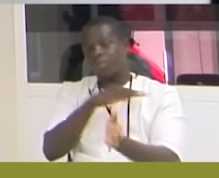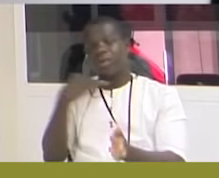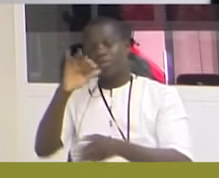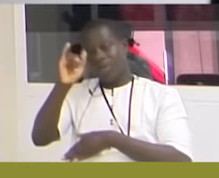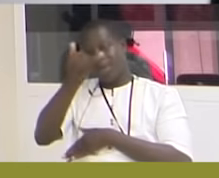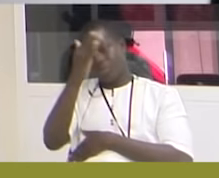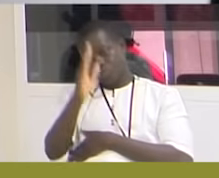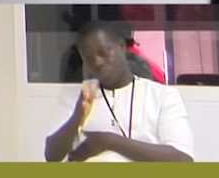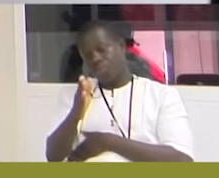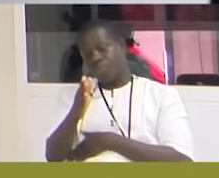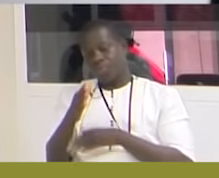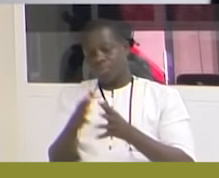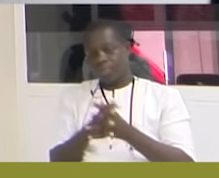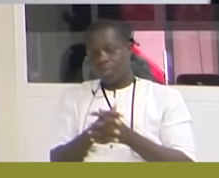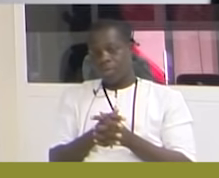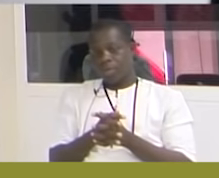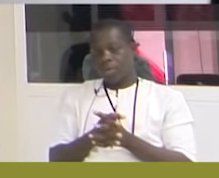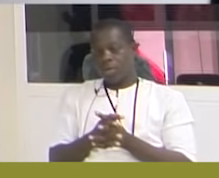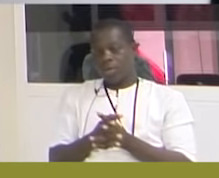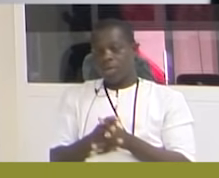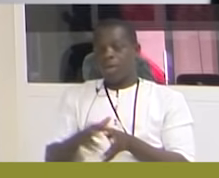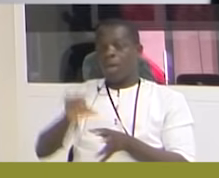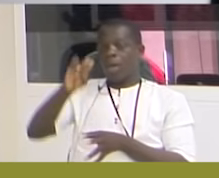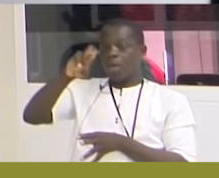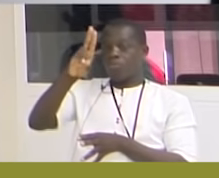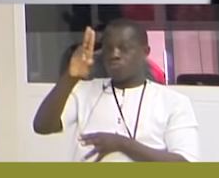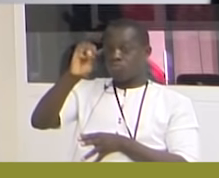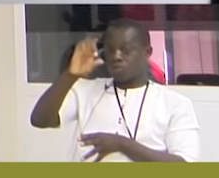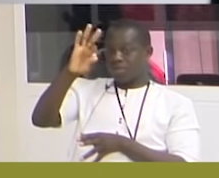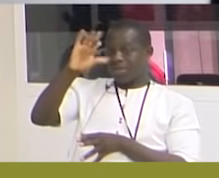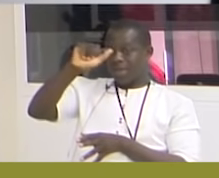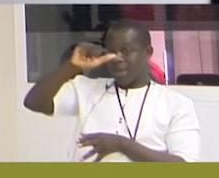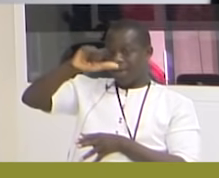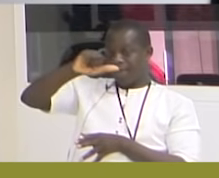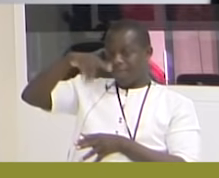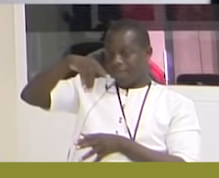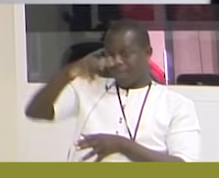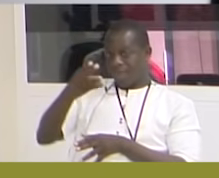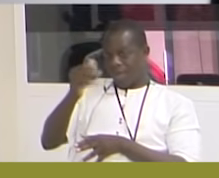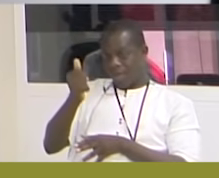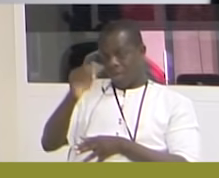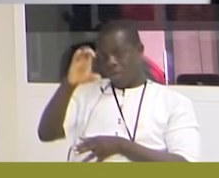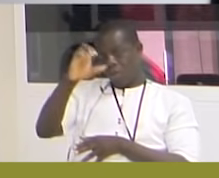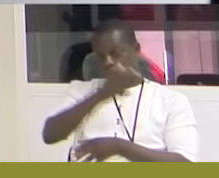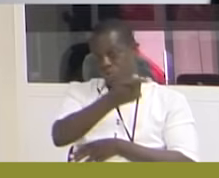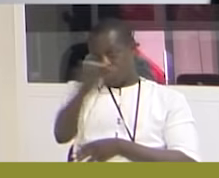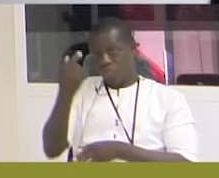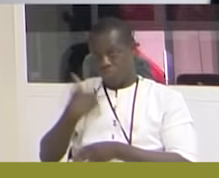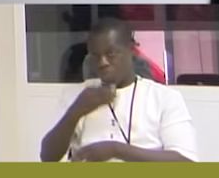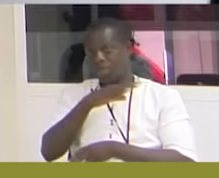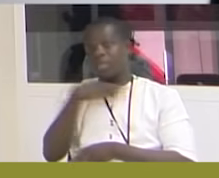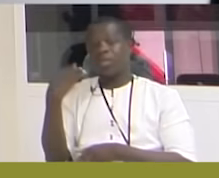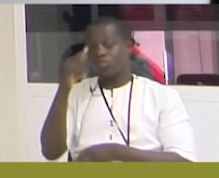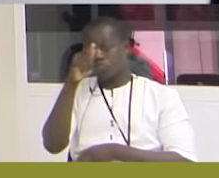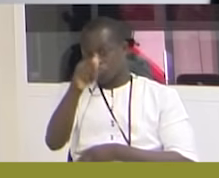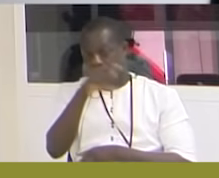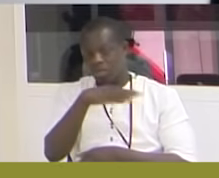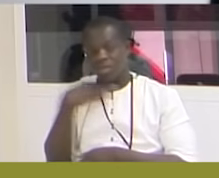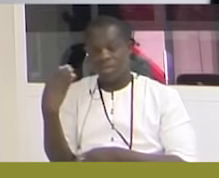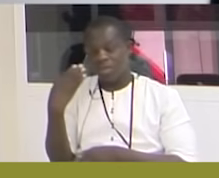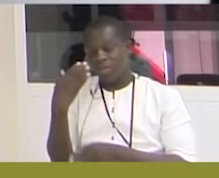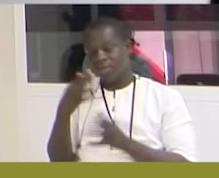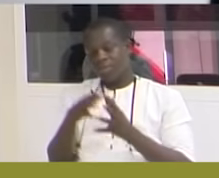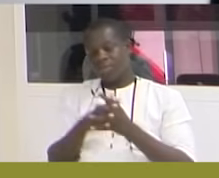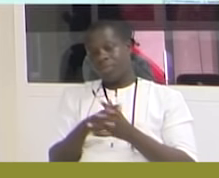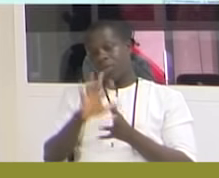true. Mustafa Kolitam yena ko reey. Mustafa Kolitam yena ko reey. You killed Mustafa Koli. Degala? Yena reey Mustafa